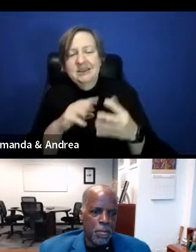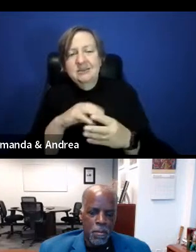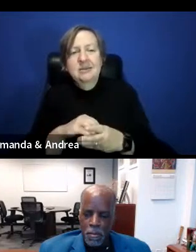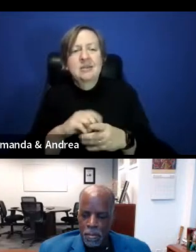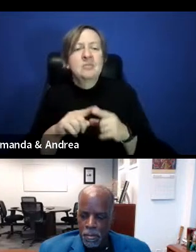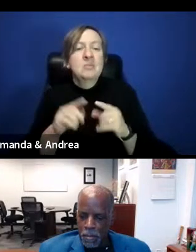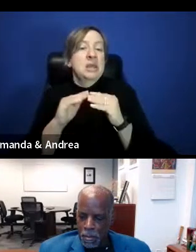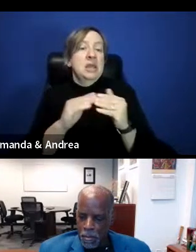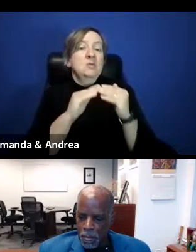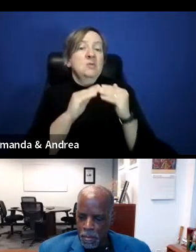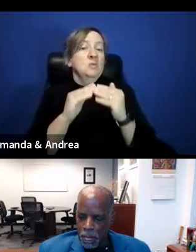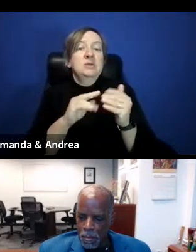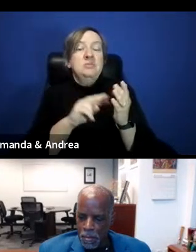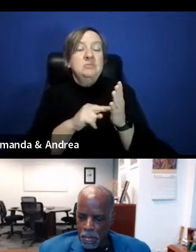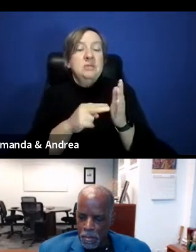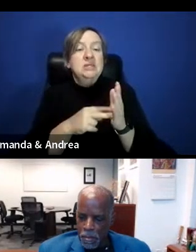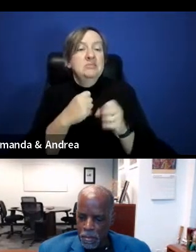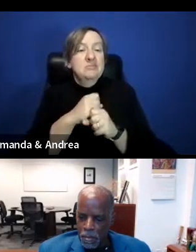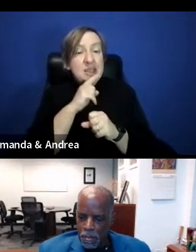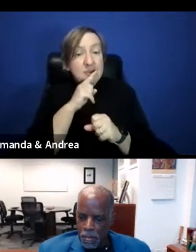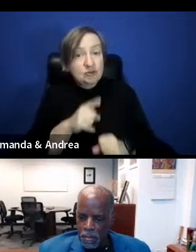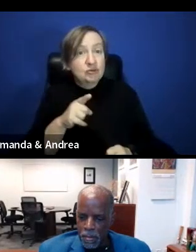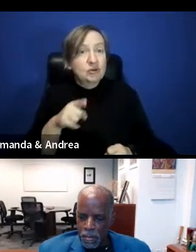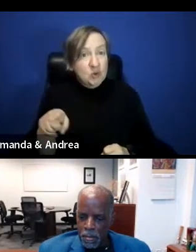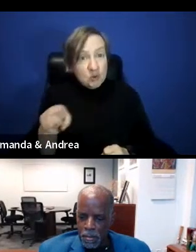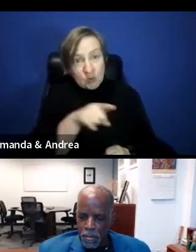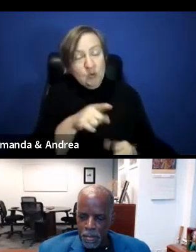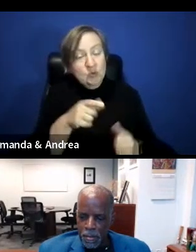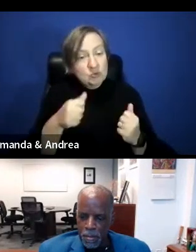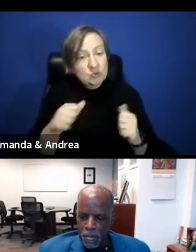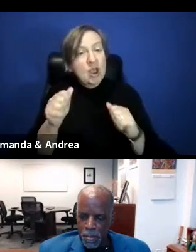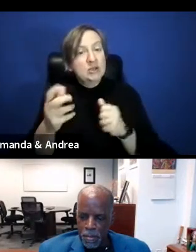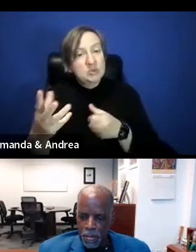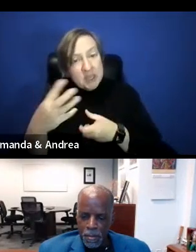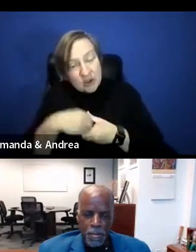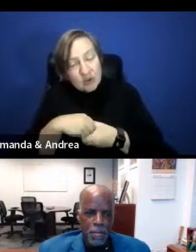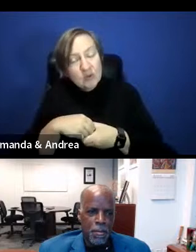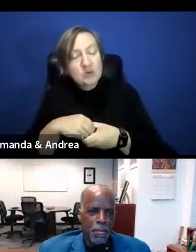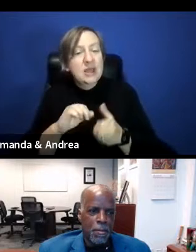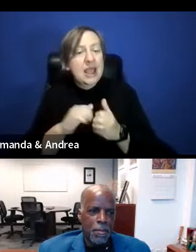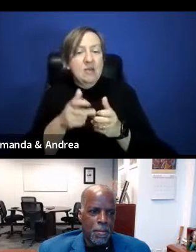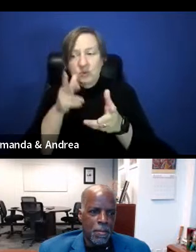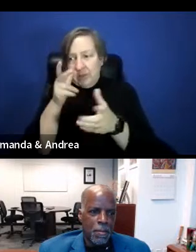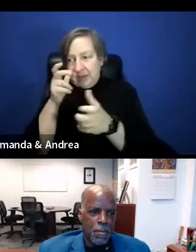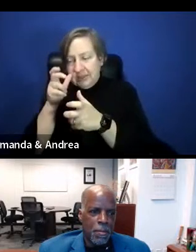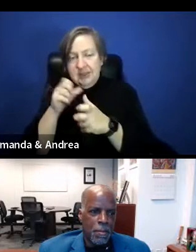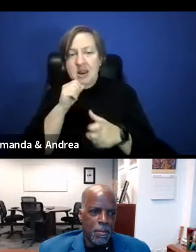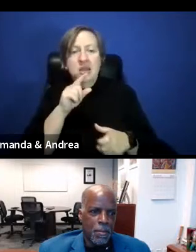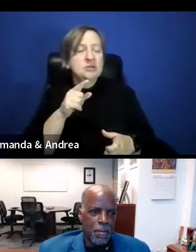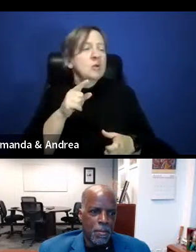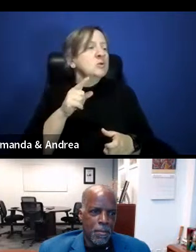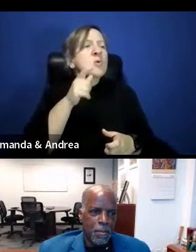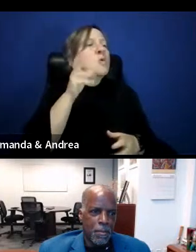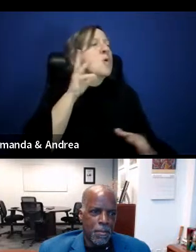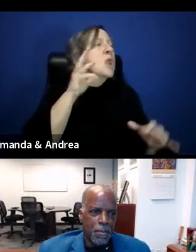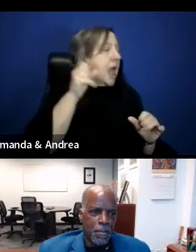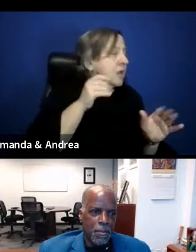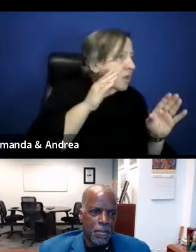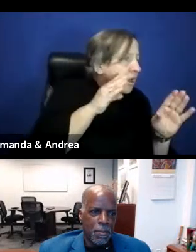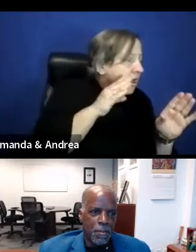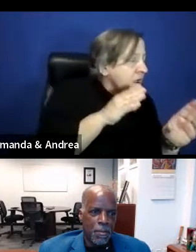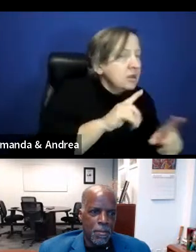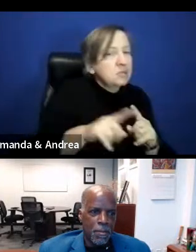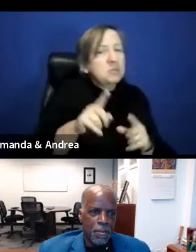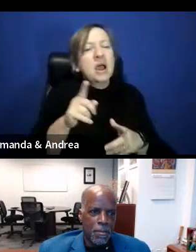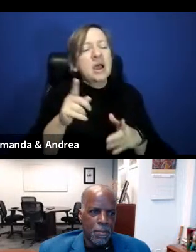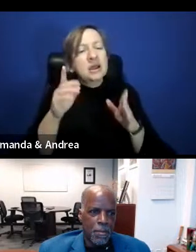centers around making sure that you're really trying to be inclusive with how you're listening, not just listening to the loudest voice, but really making sure that you're